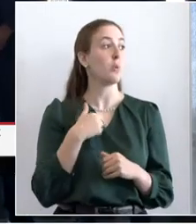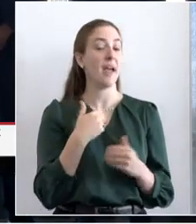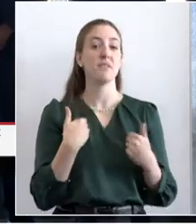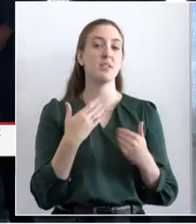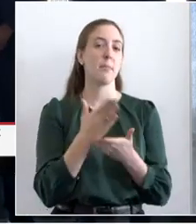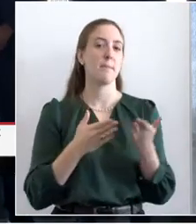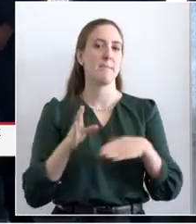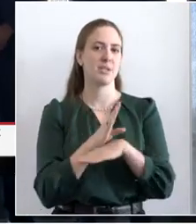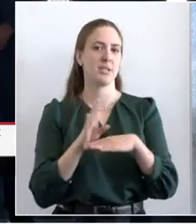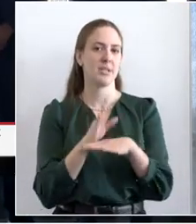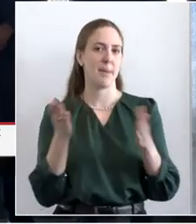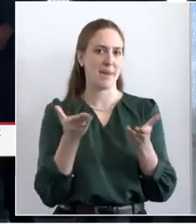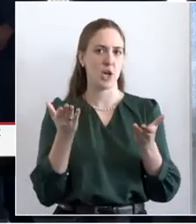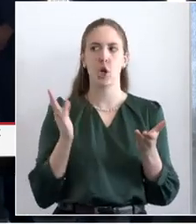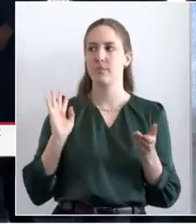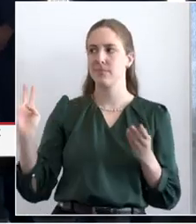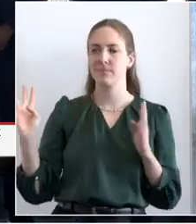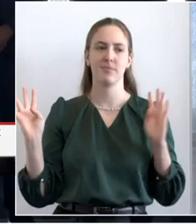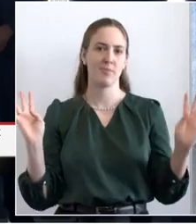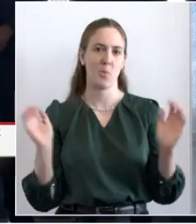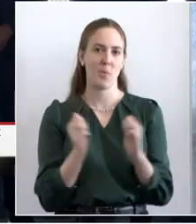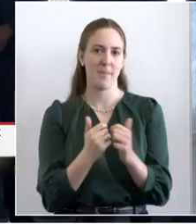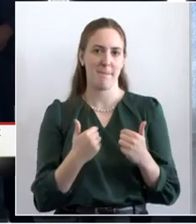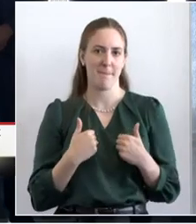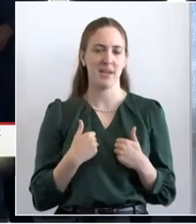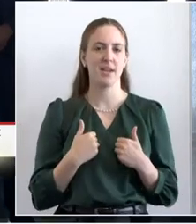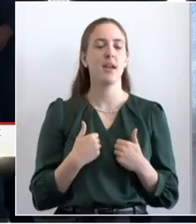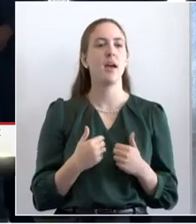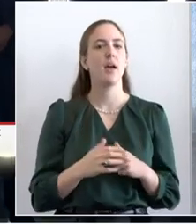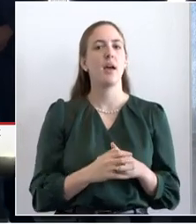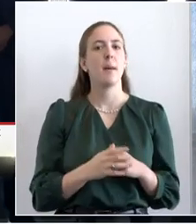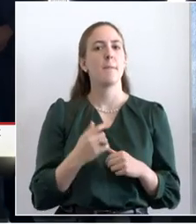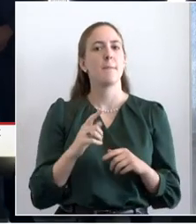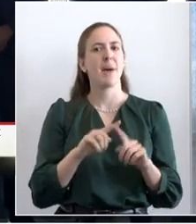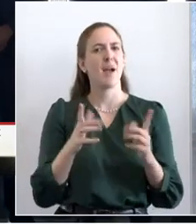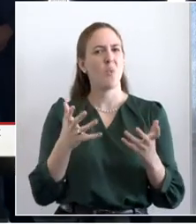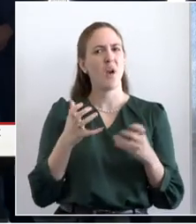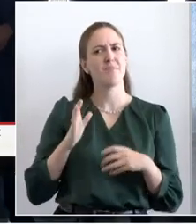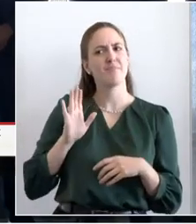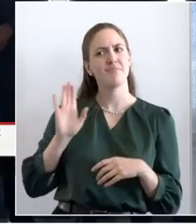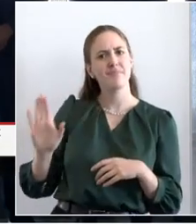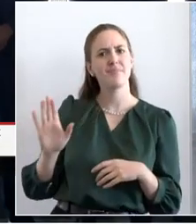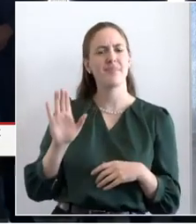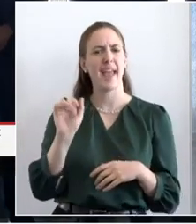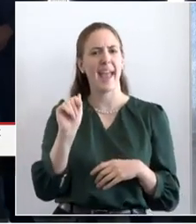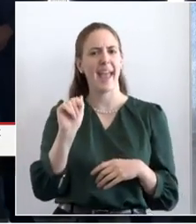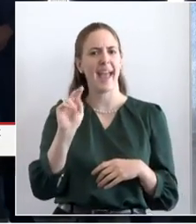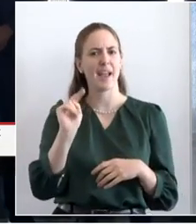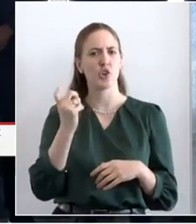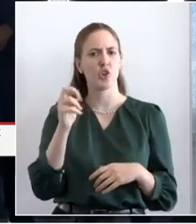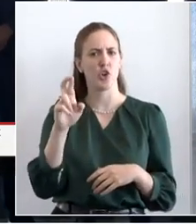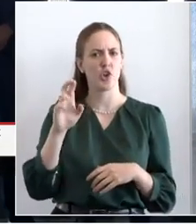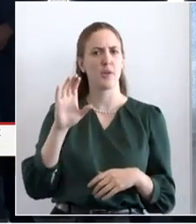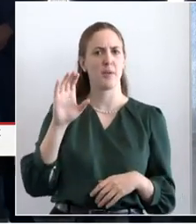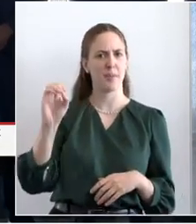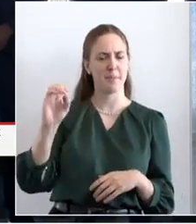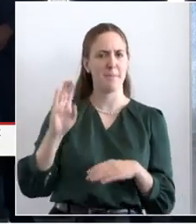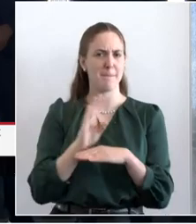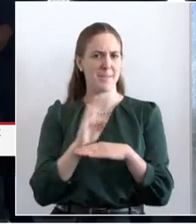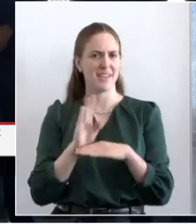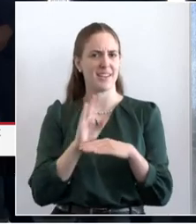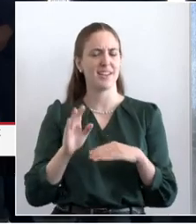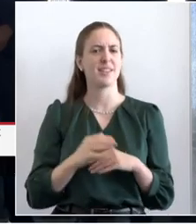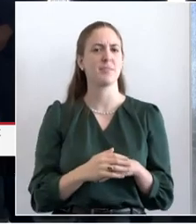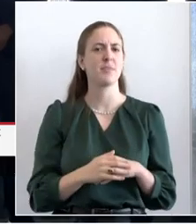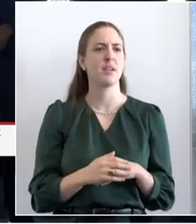but I really want you all to hear from the anchors that are doing this work. So I'm going to introduce them all at once.